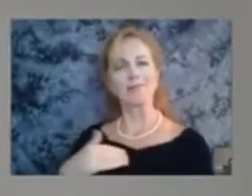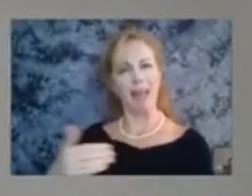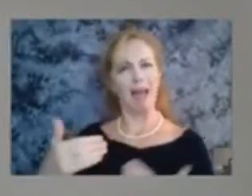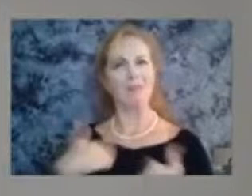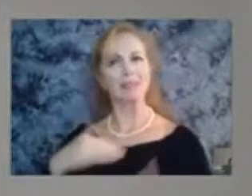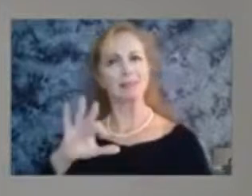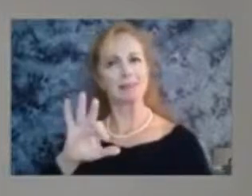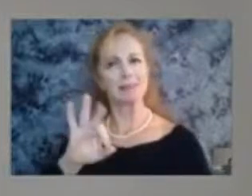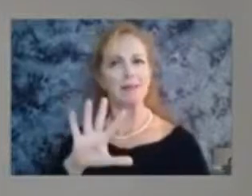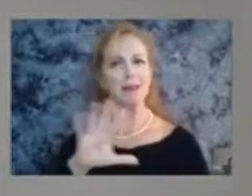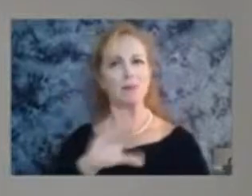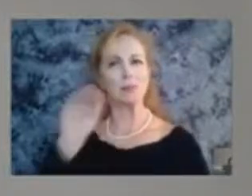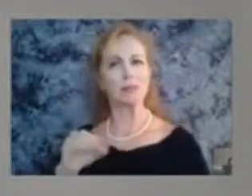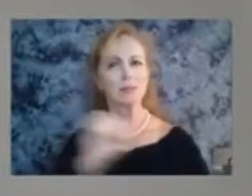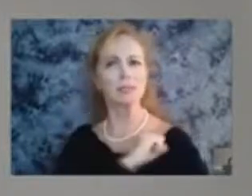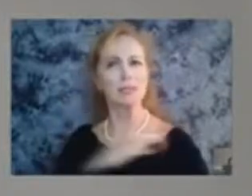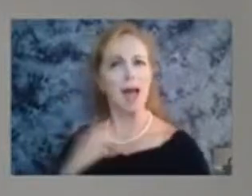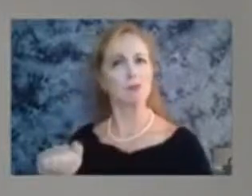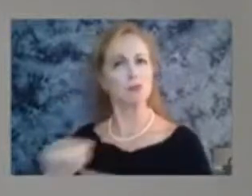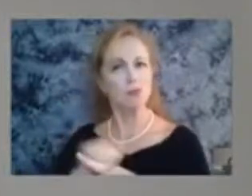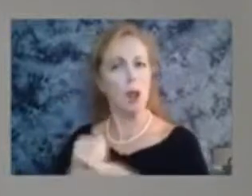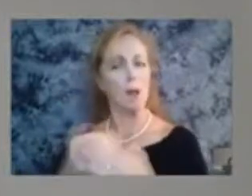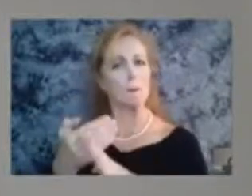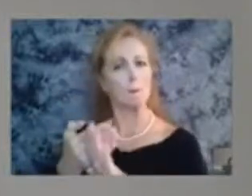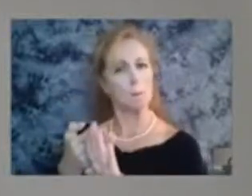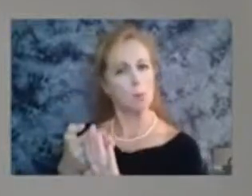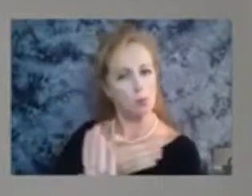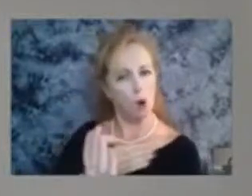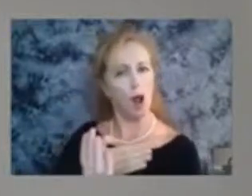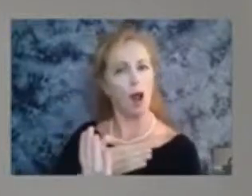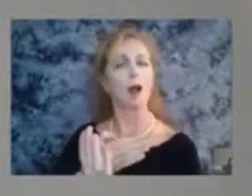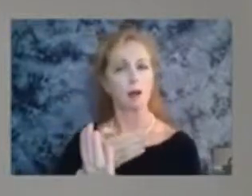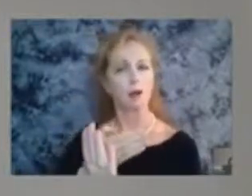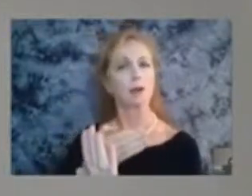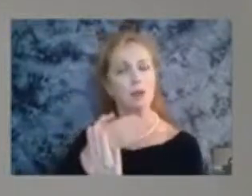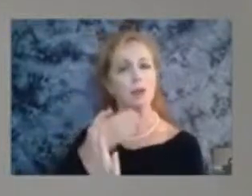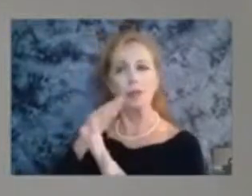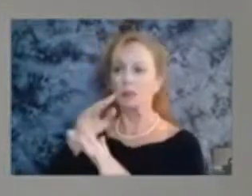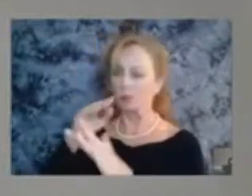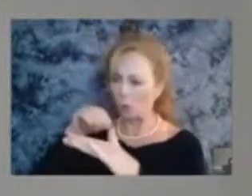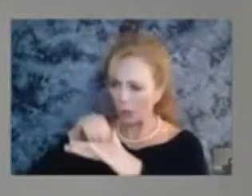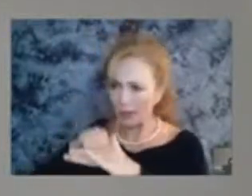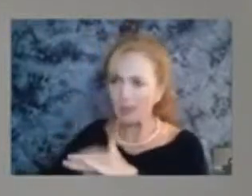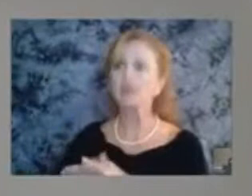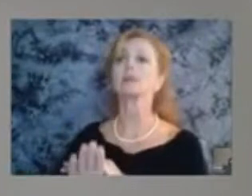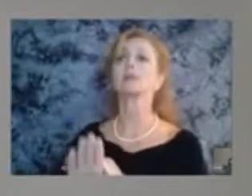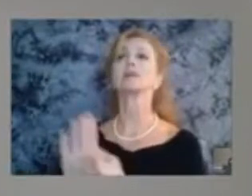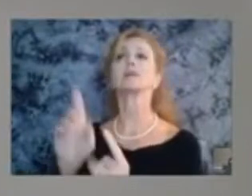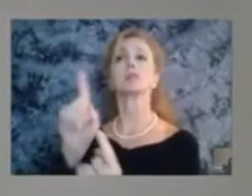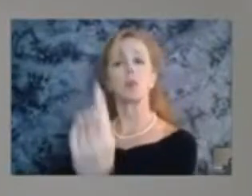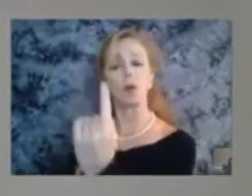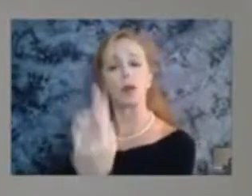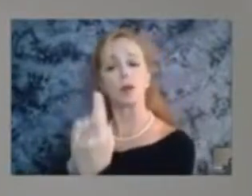think it's 95% of our staff trained prior to them being able to have in-person instruction.